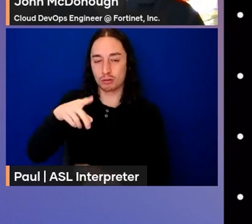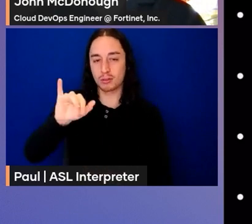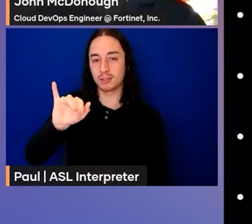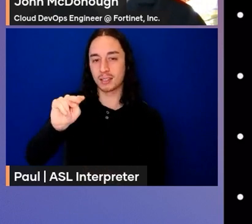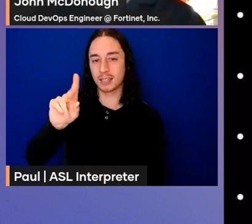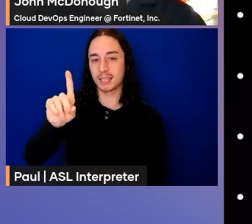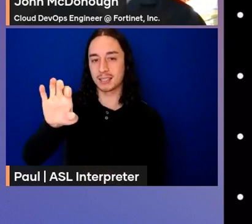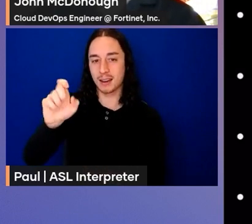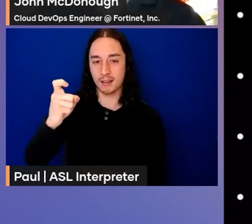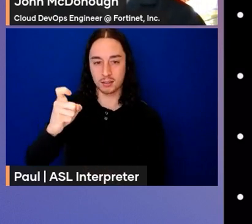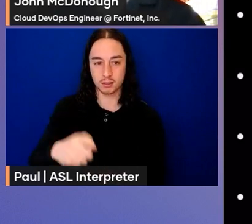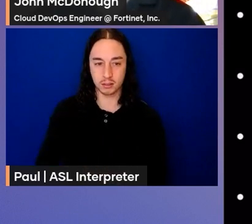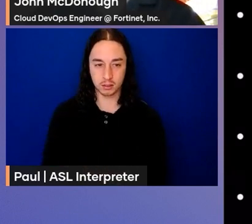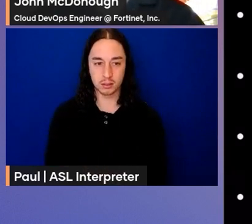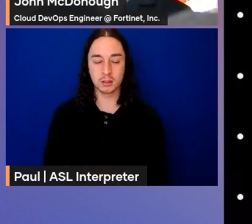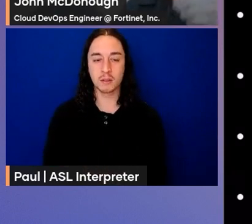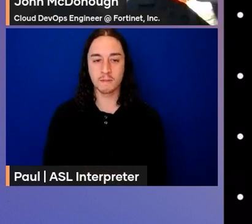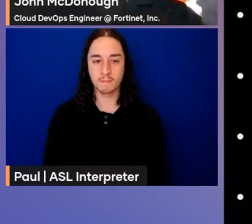Now,